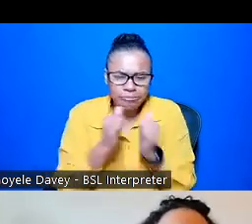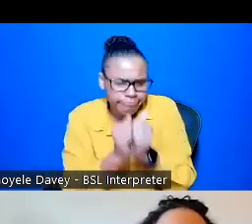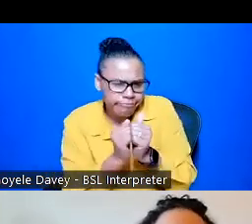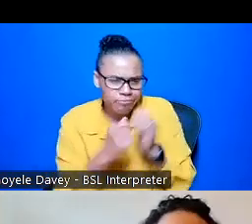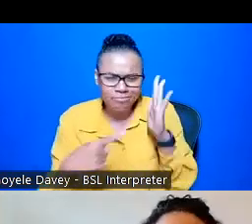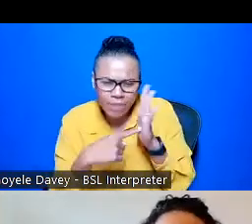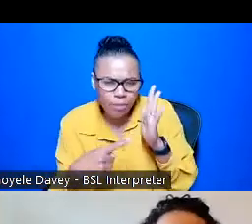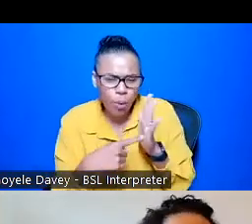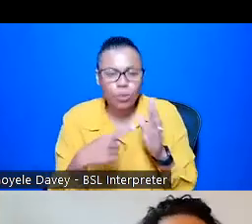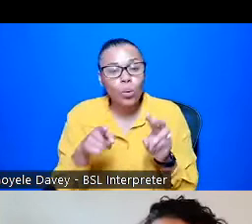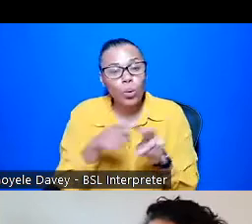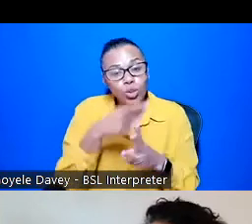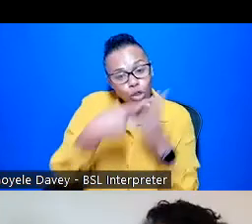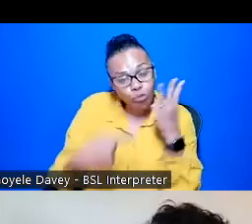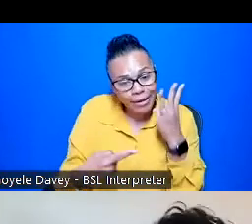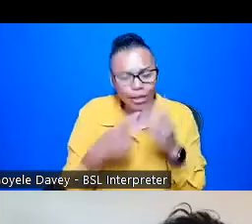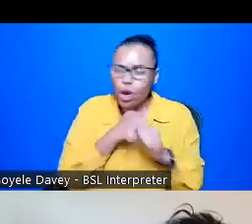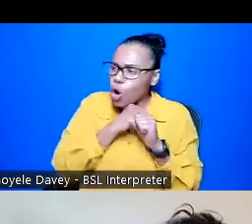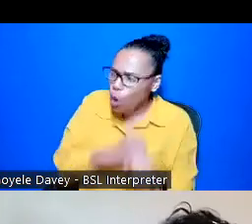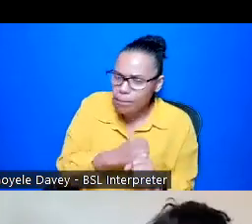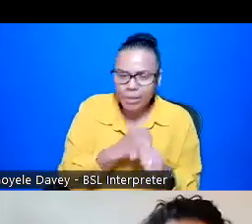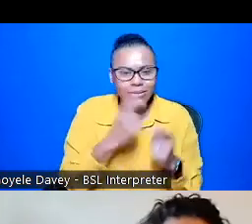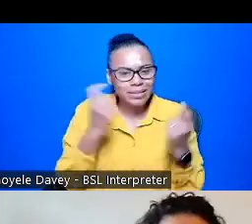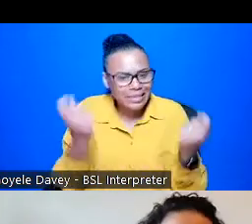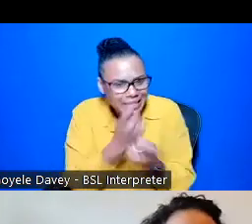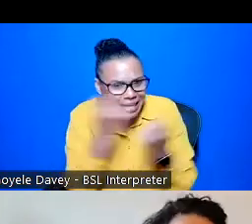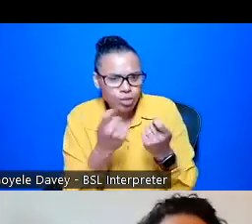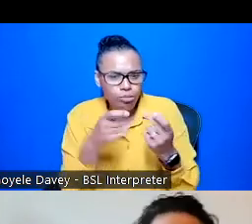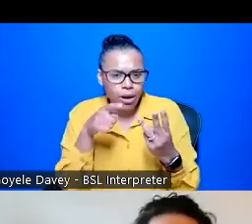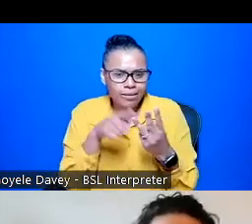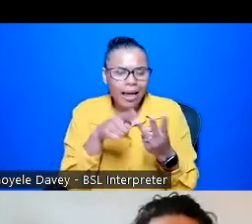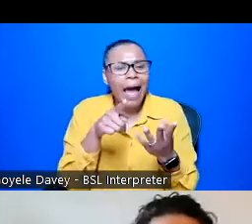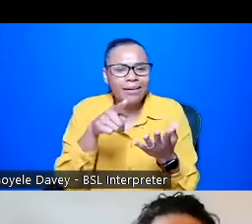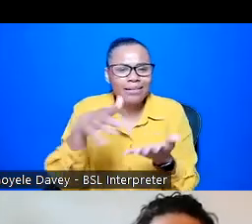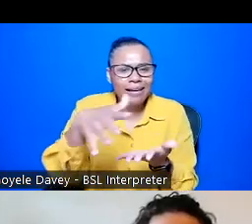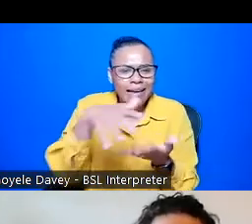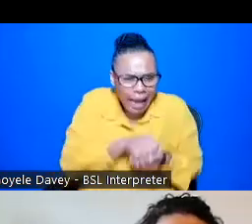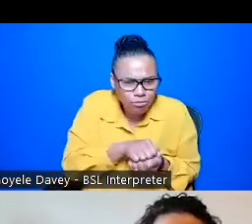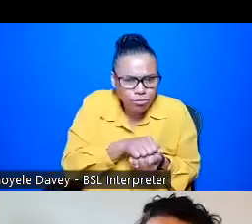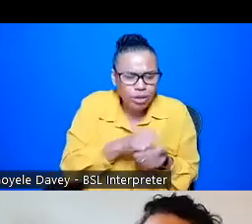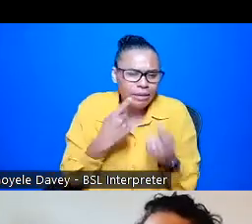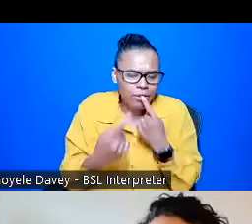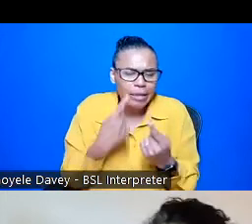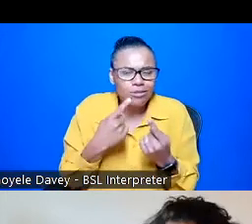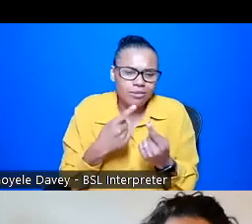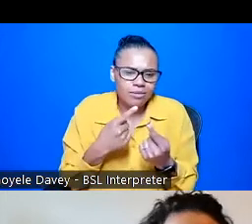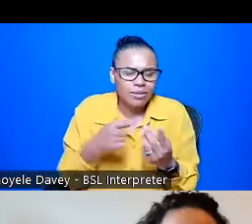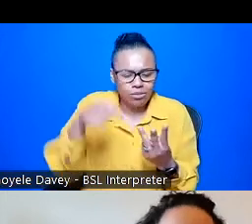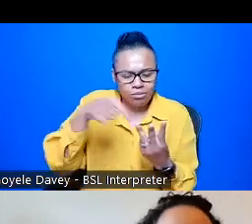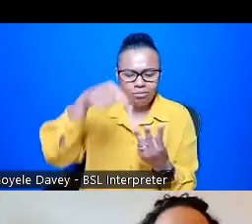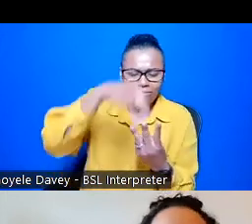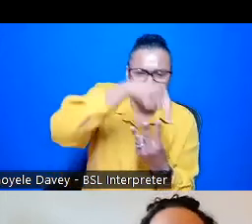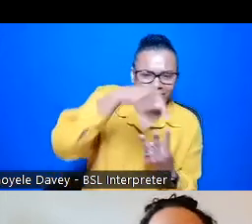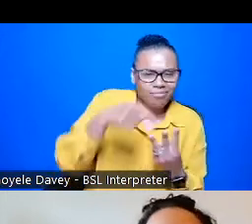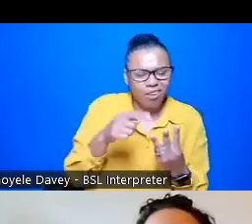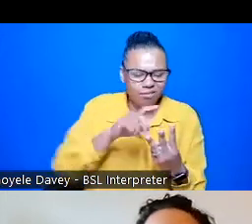three: commit, celebrate, and capture. Well, I've said them in the wrong order, but capture, commit and